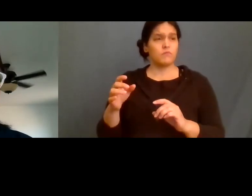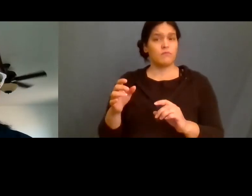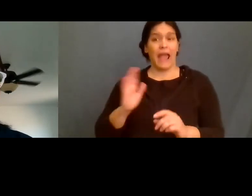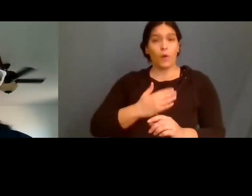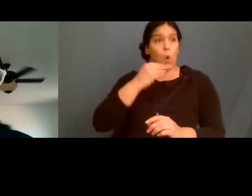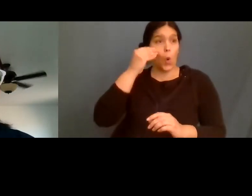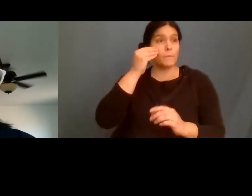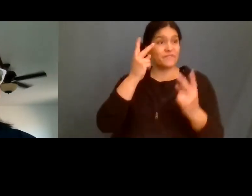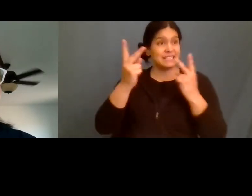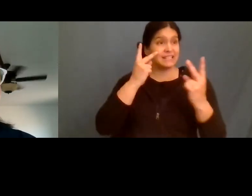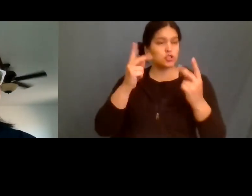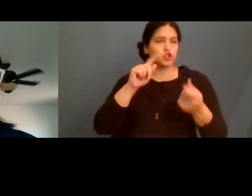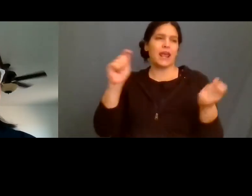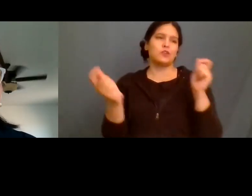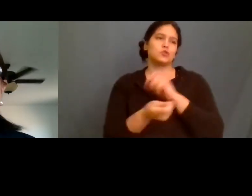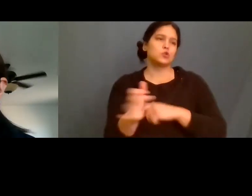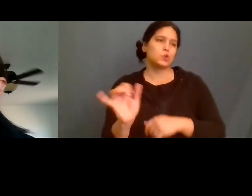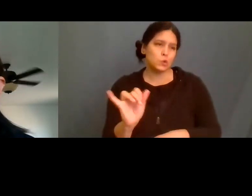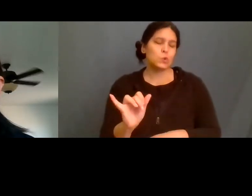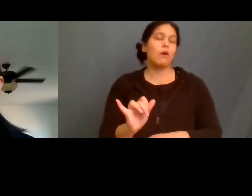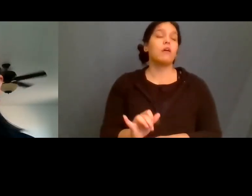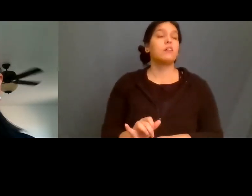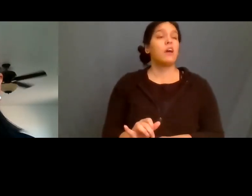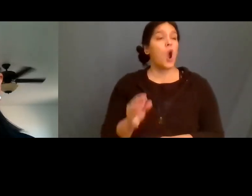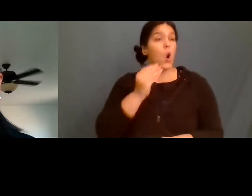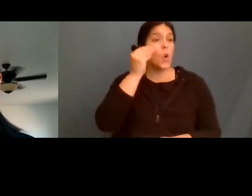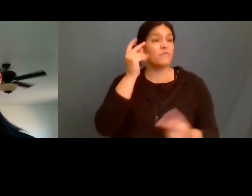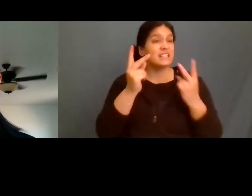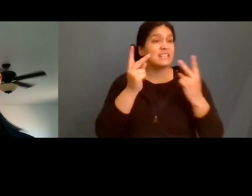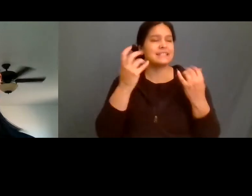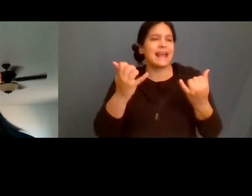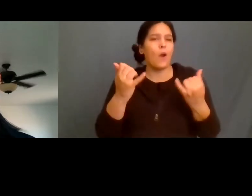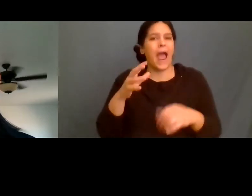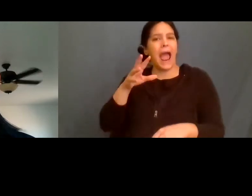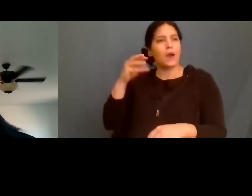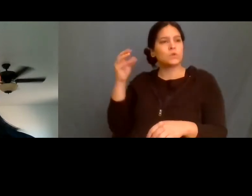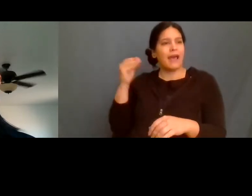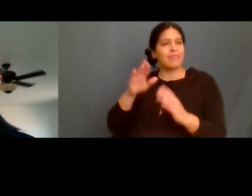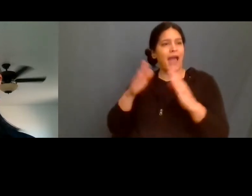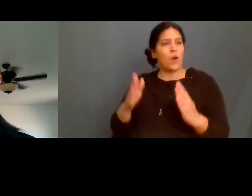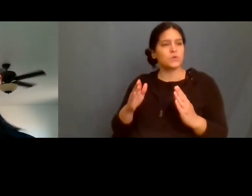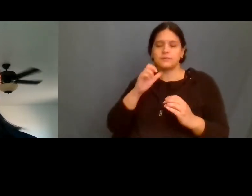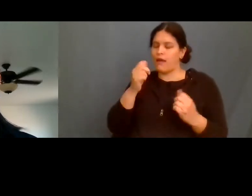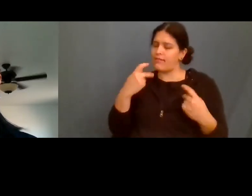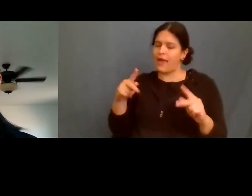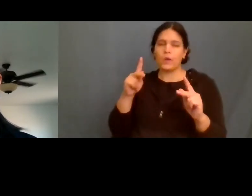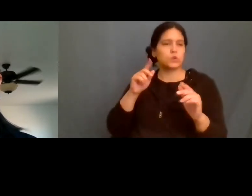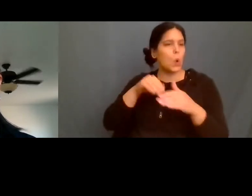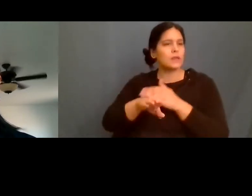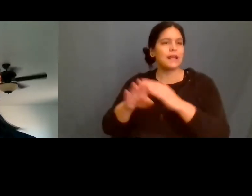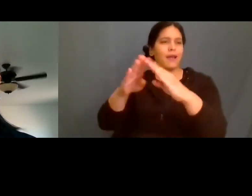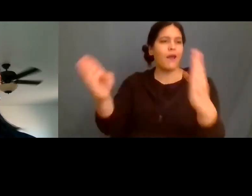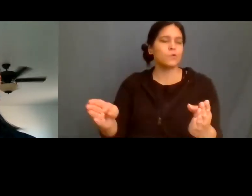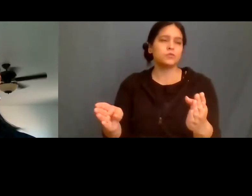also different. We do our home visits from the outside. We're not allowed to go inside, and we have